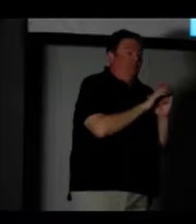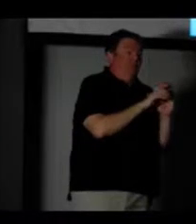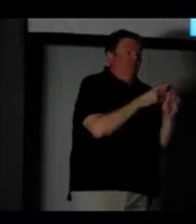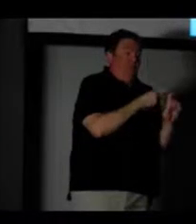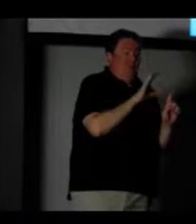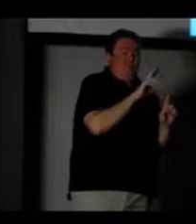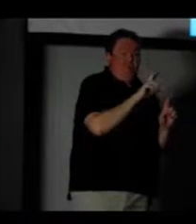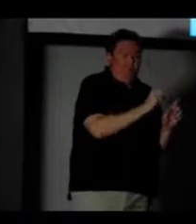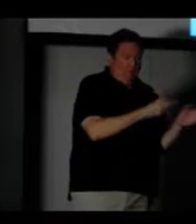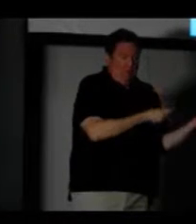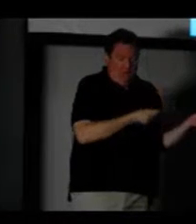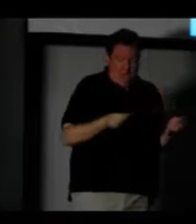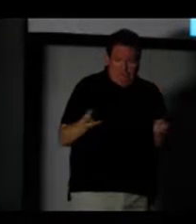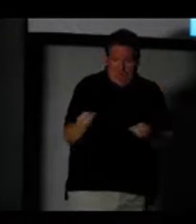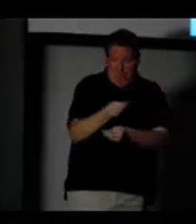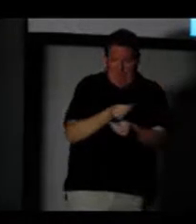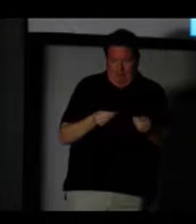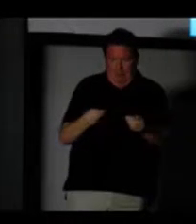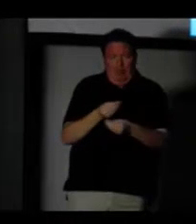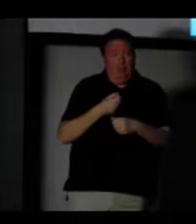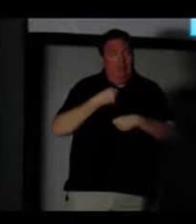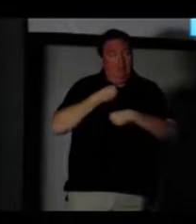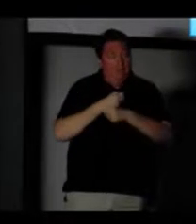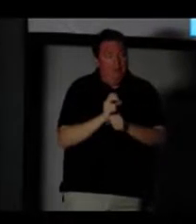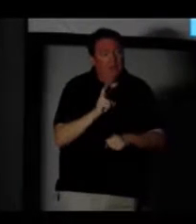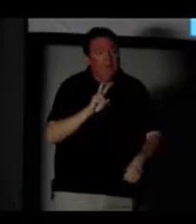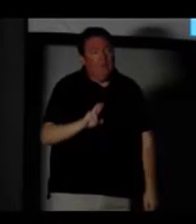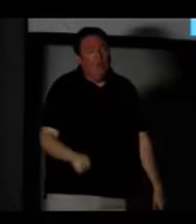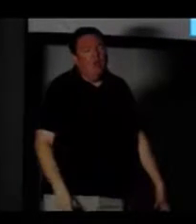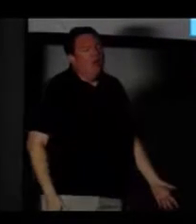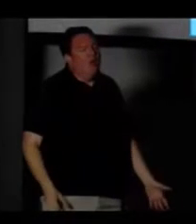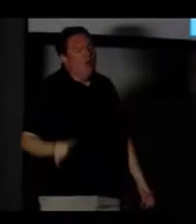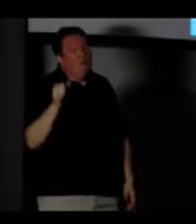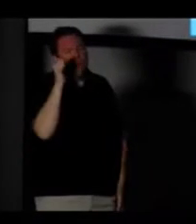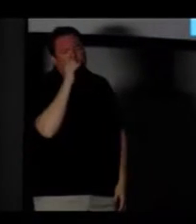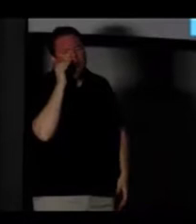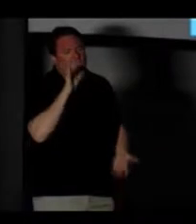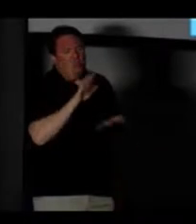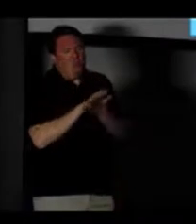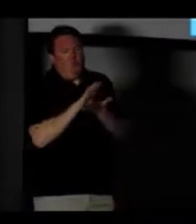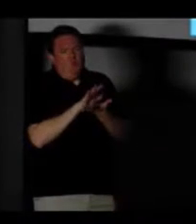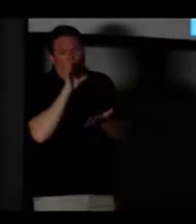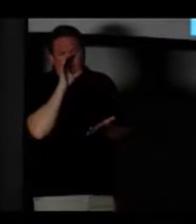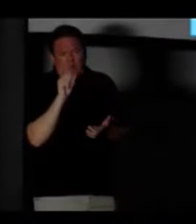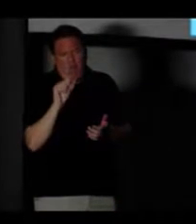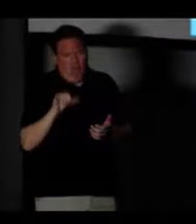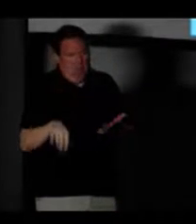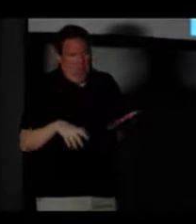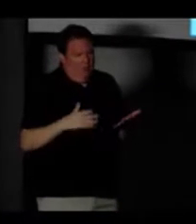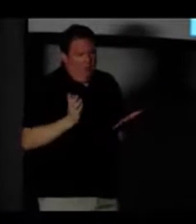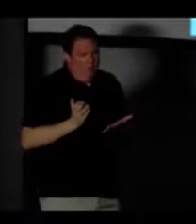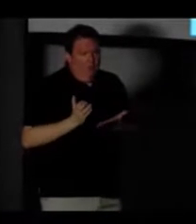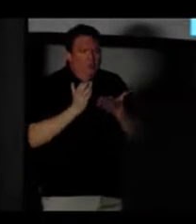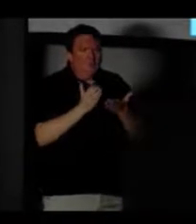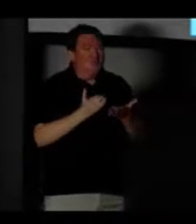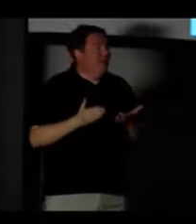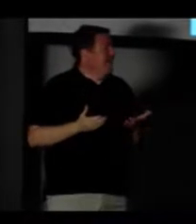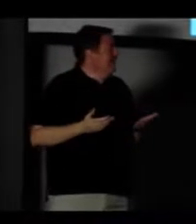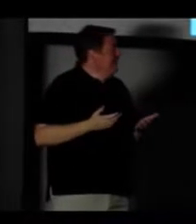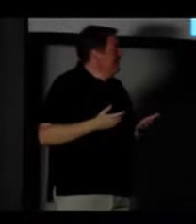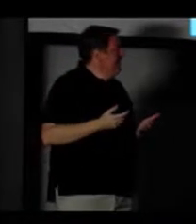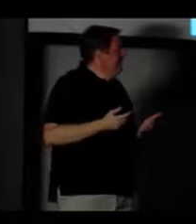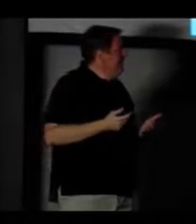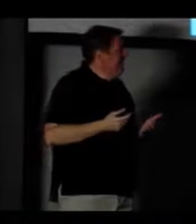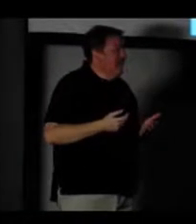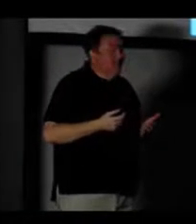cardboard visualization models for that. An amazing hit with the schools that we took that to take to them a little bit of cardboard, put